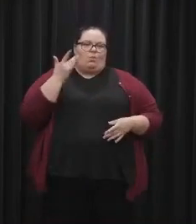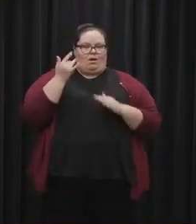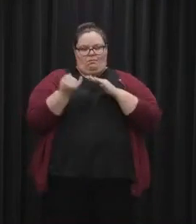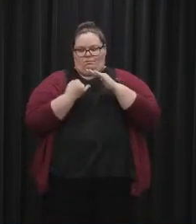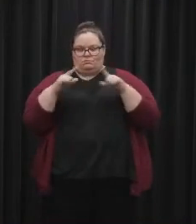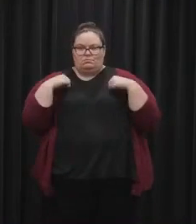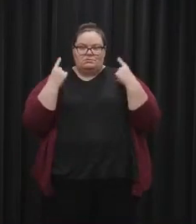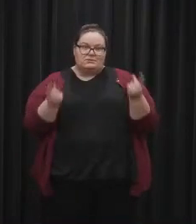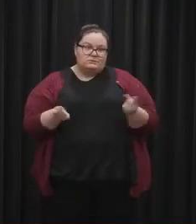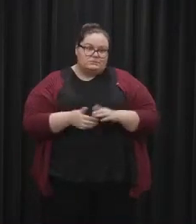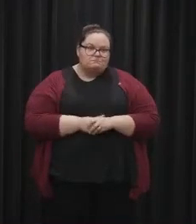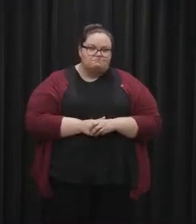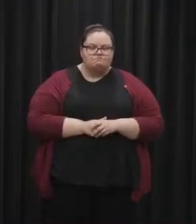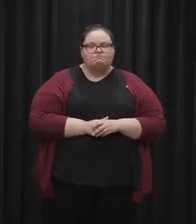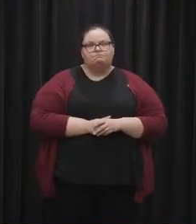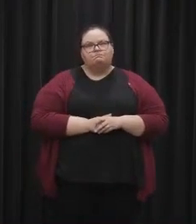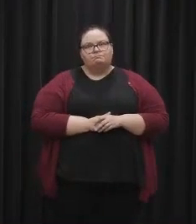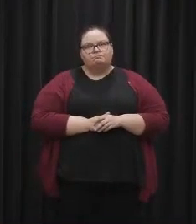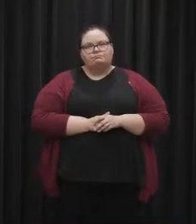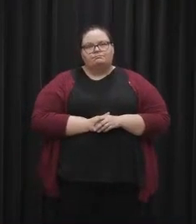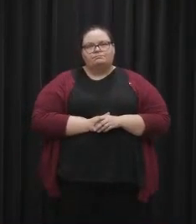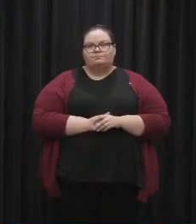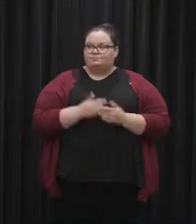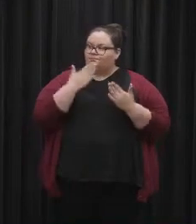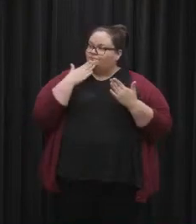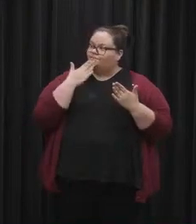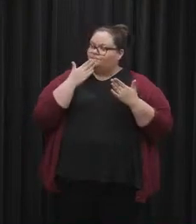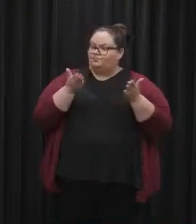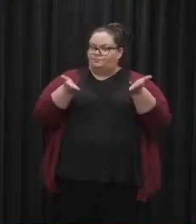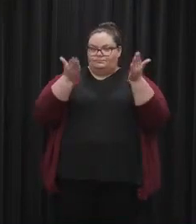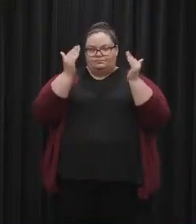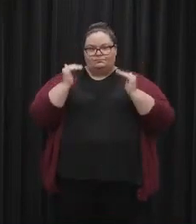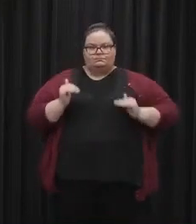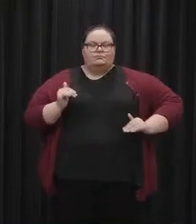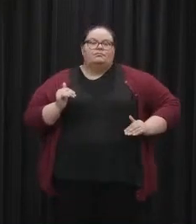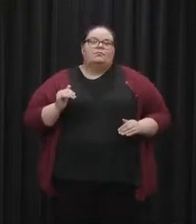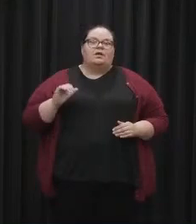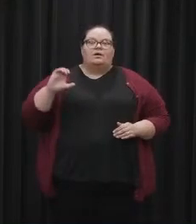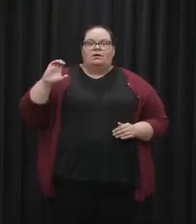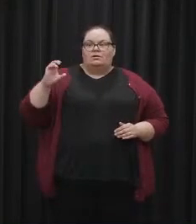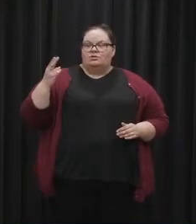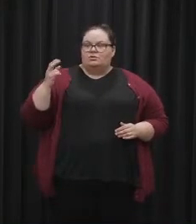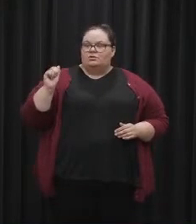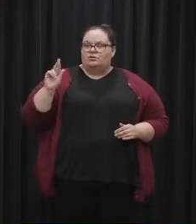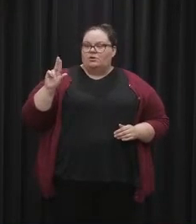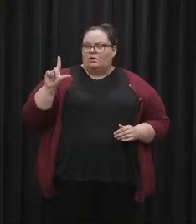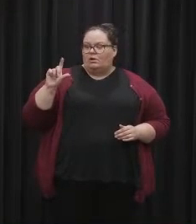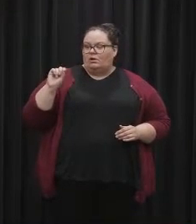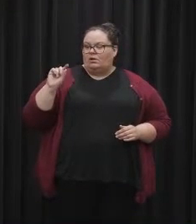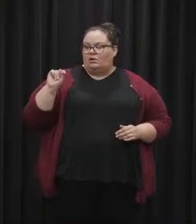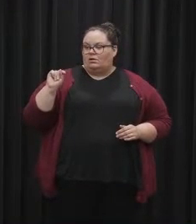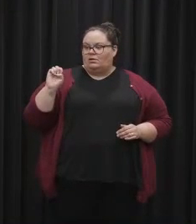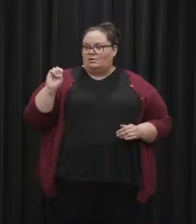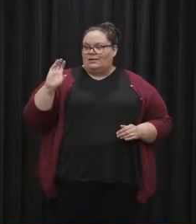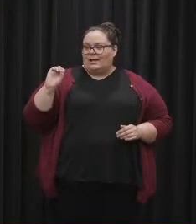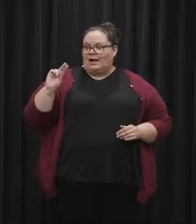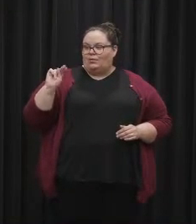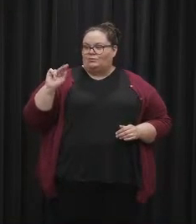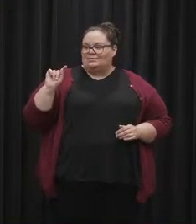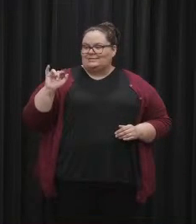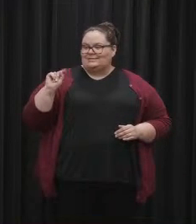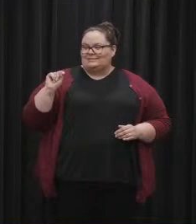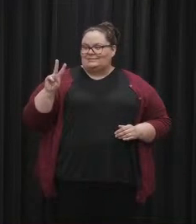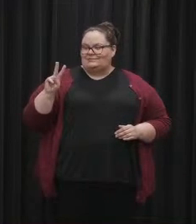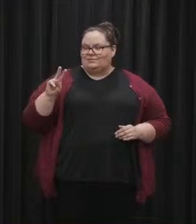they are self-isolating at this moment in time. Thank you, Doctor. Thank you, Mr. McGee. Vicki Hogarth, Charlotte County TV. Thanks, Bruce.